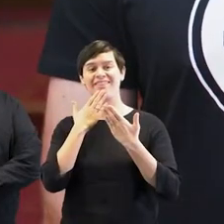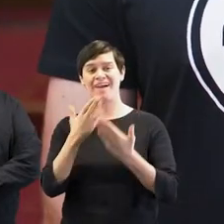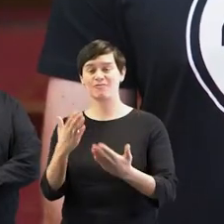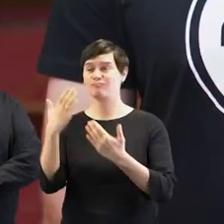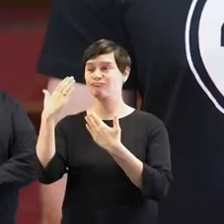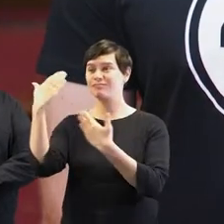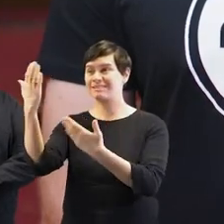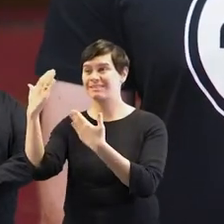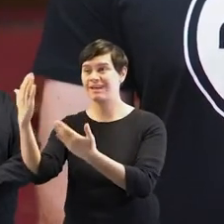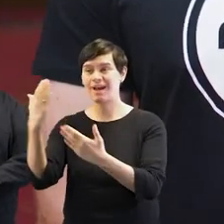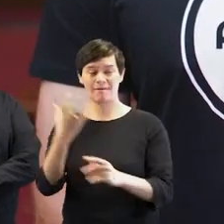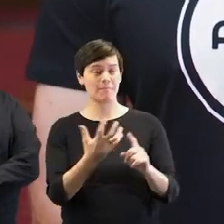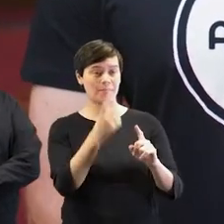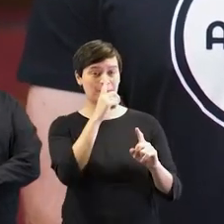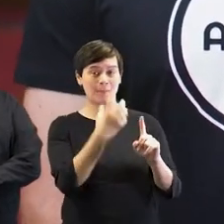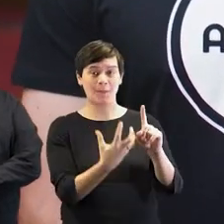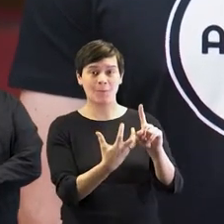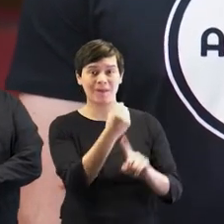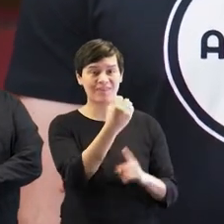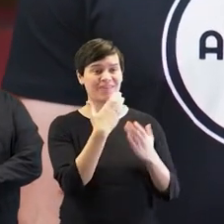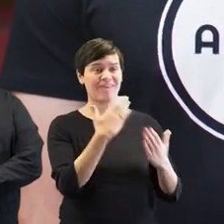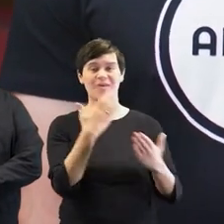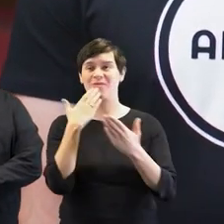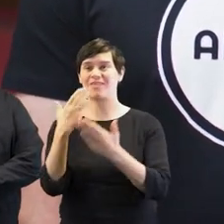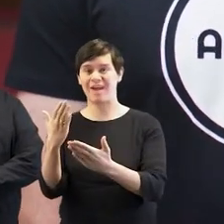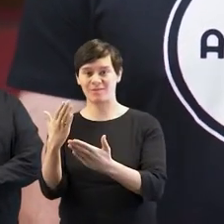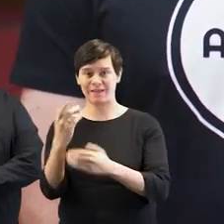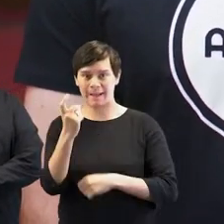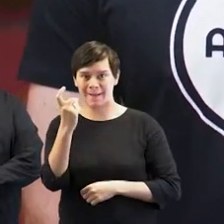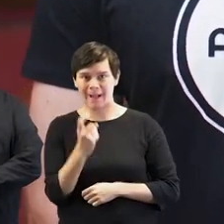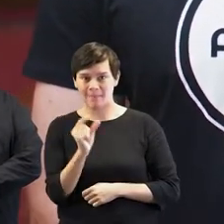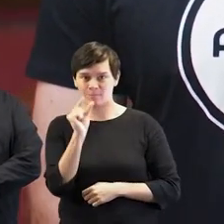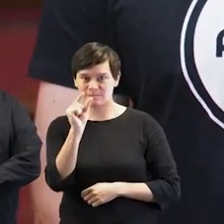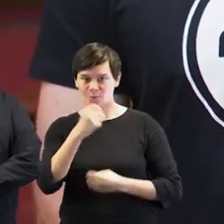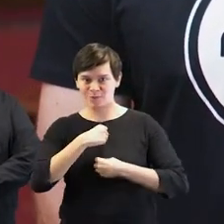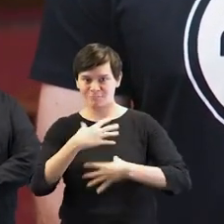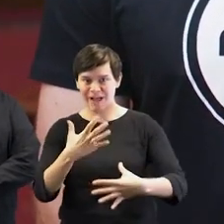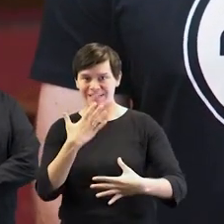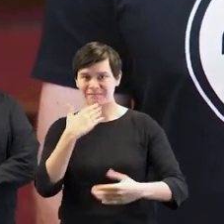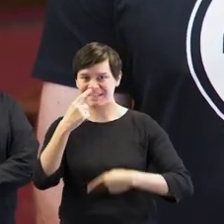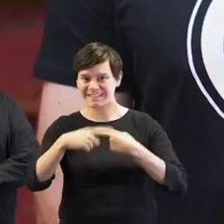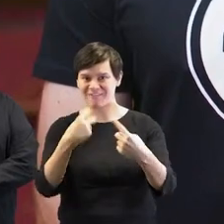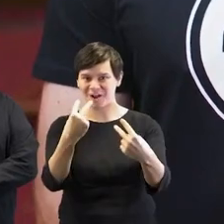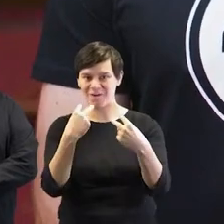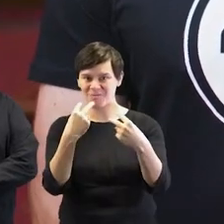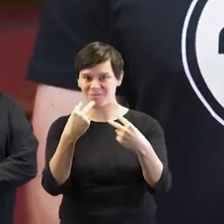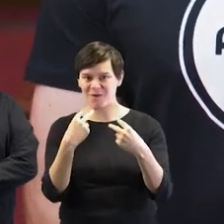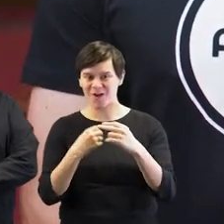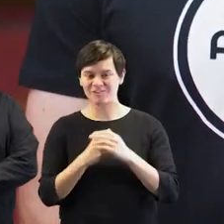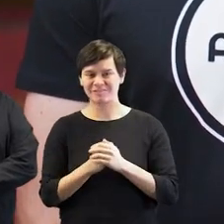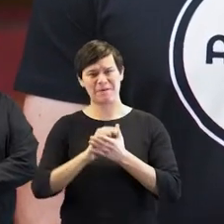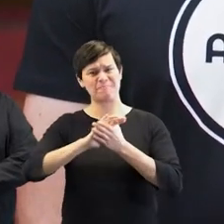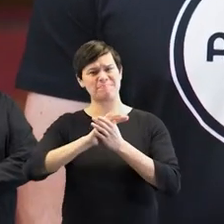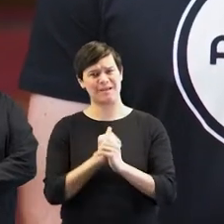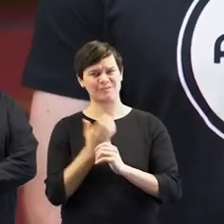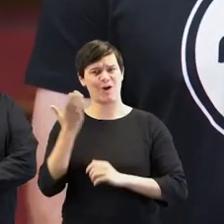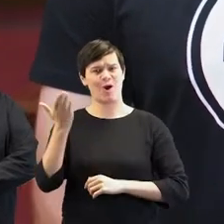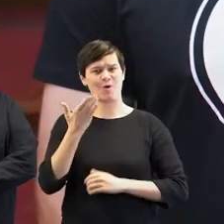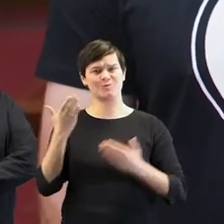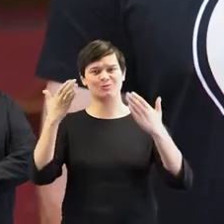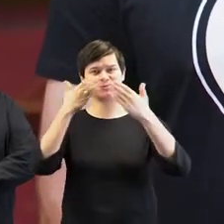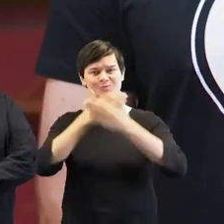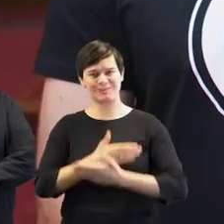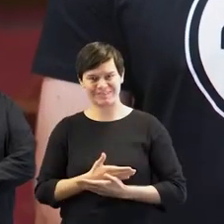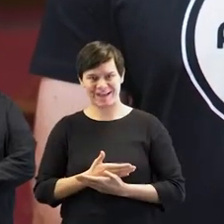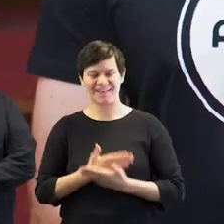Thank you to all of our presenters and winners. We have a little surprise for you all at the end of this presentation, so please continue watching. It's been a